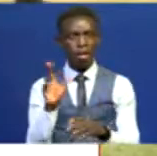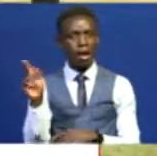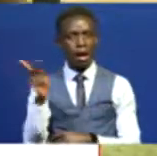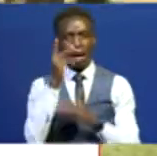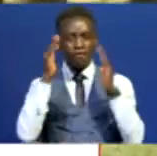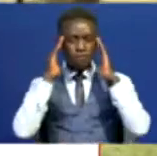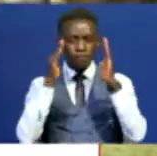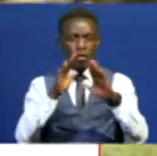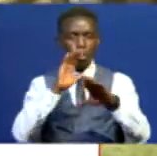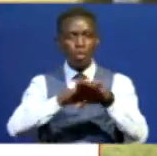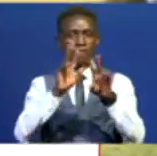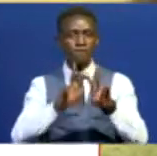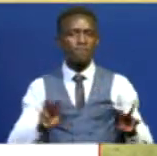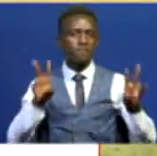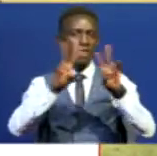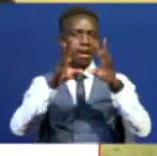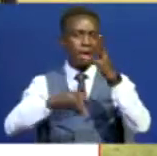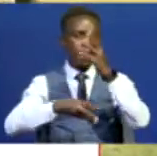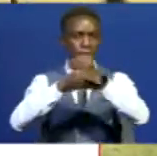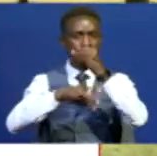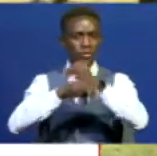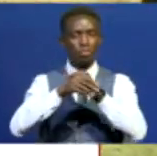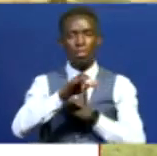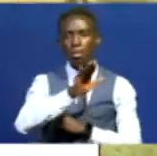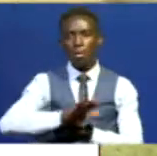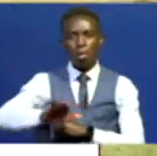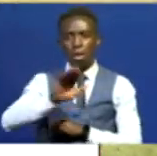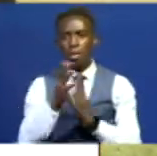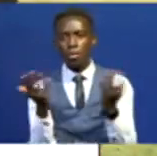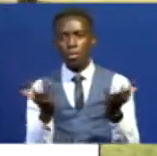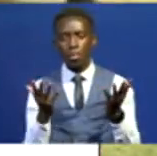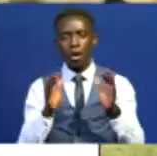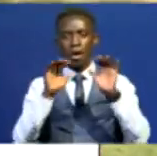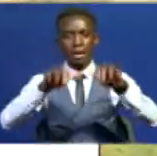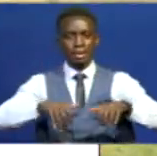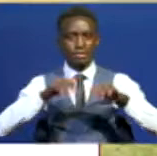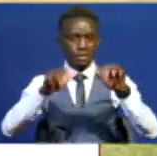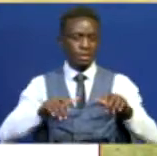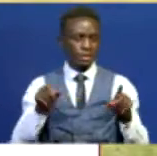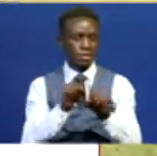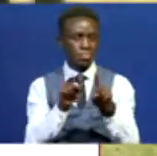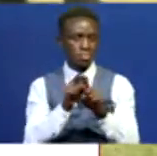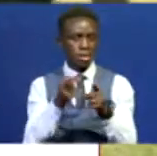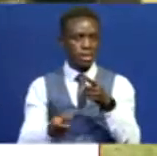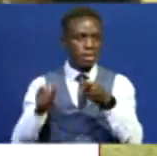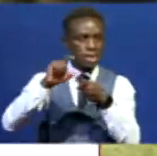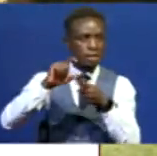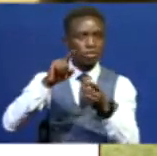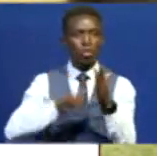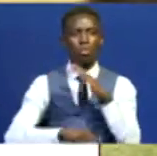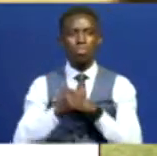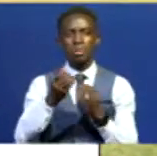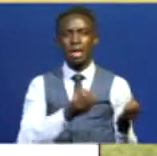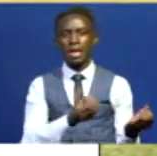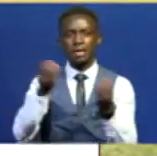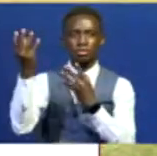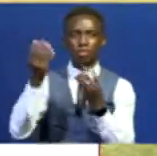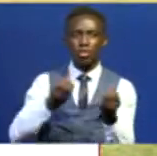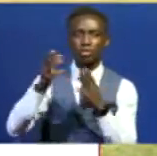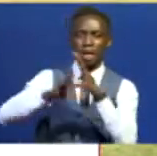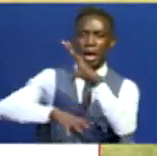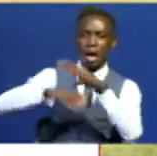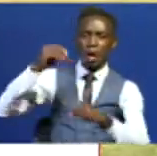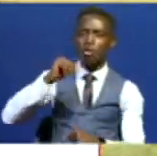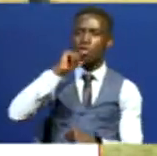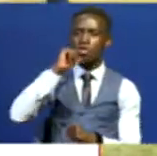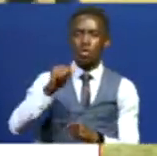value addition when it comes to agriculture, as well as increasing what it exports out there, not as raw material,